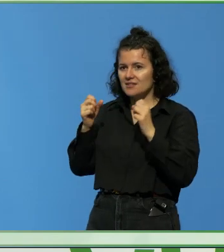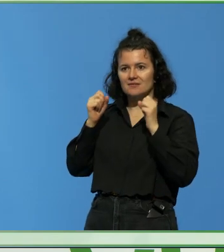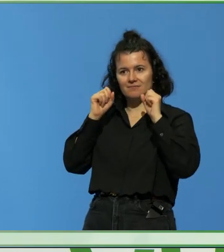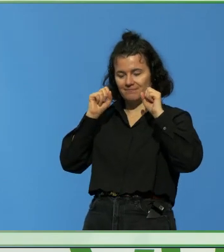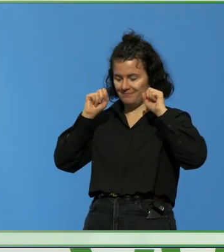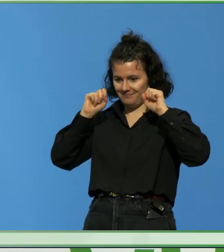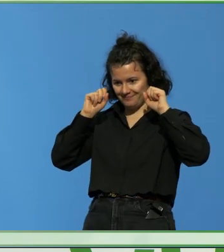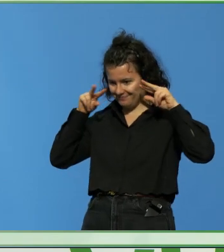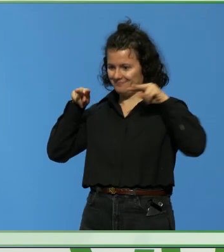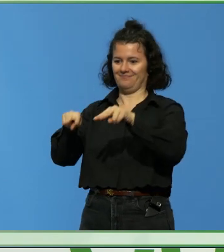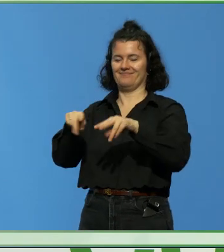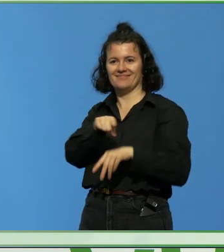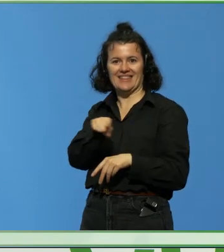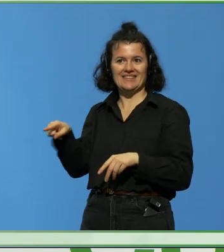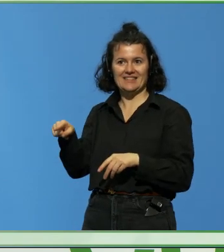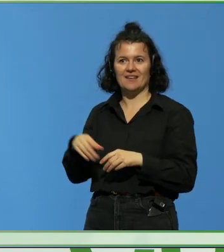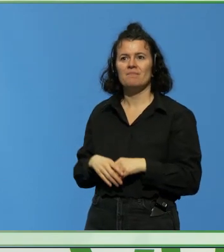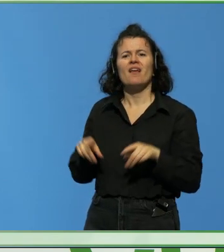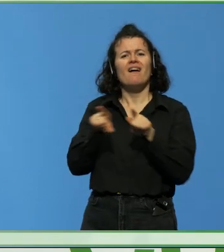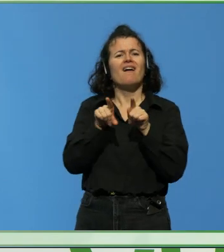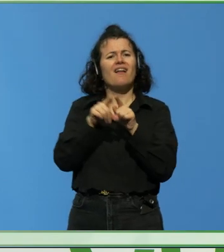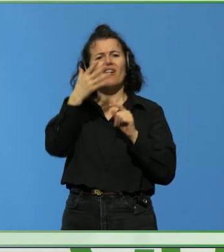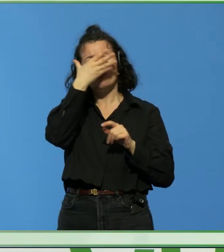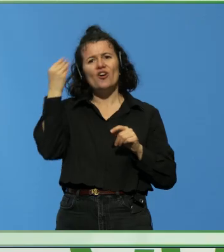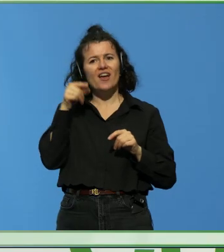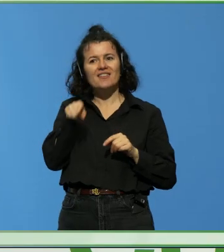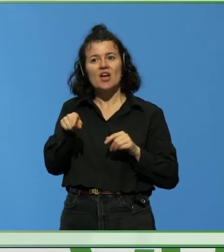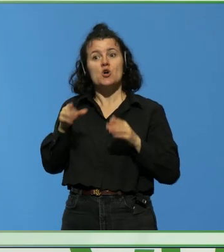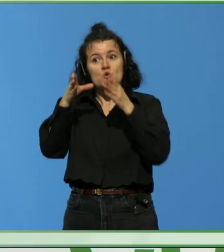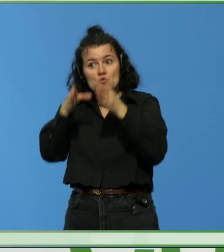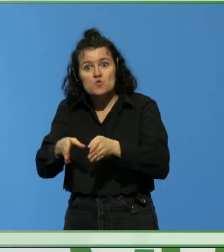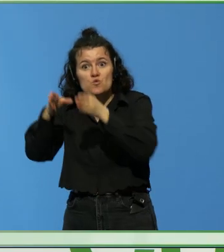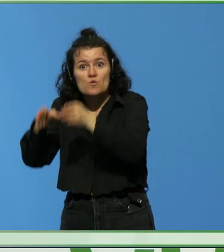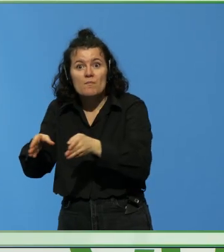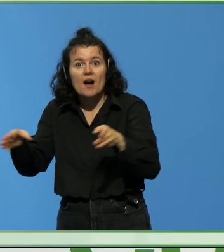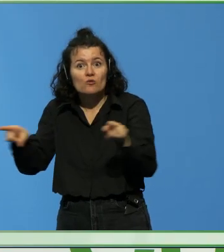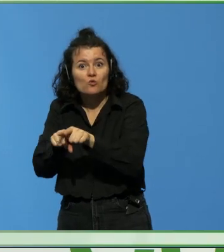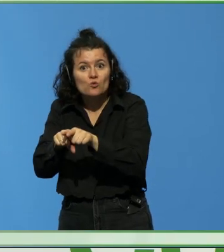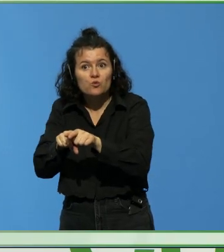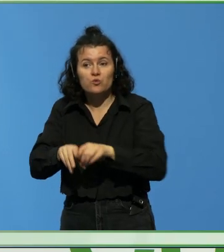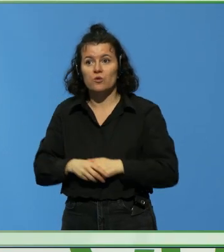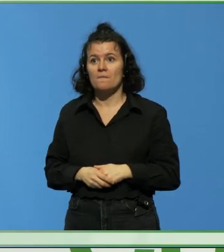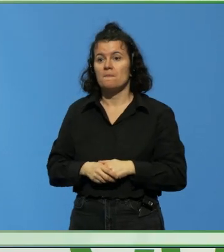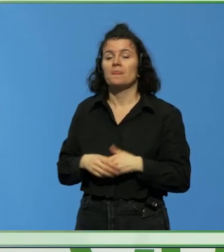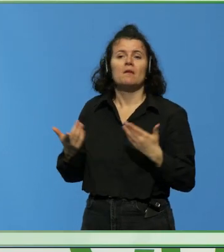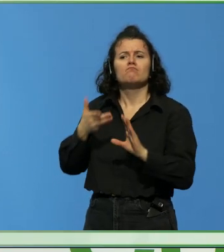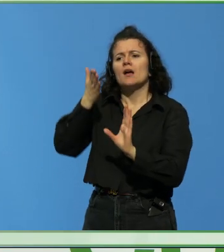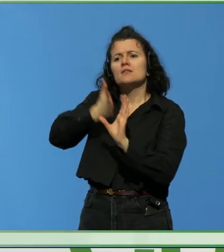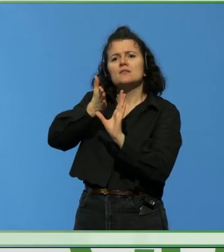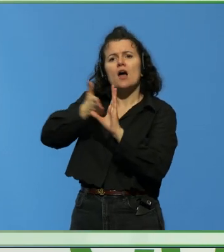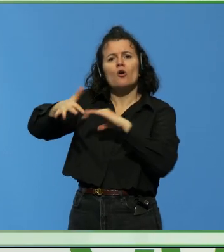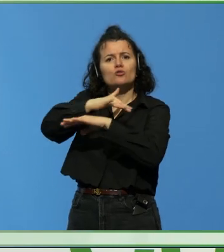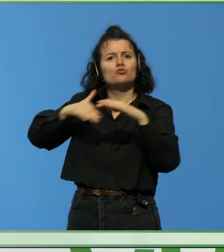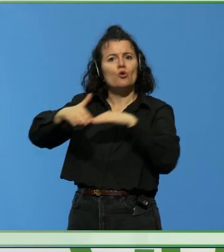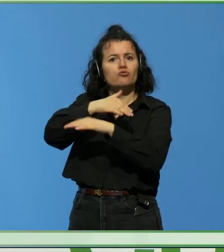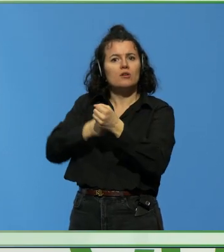human aspect of the persons who are supporting, providing the psychosocial support to those